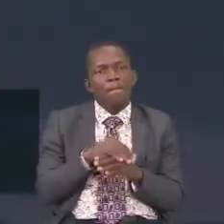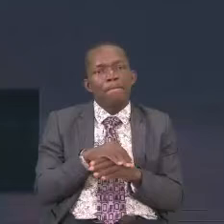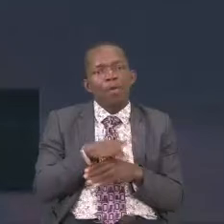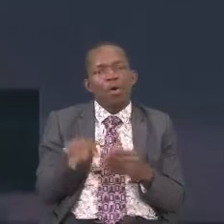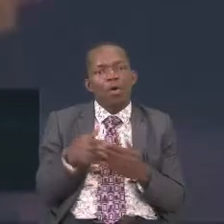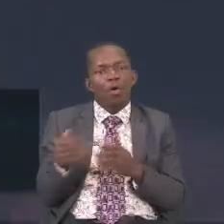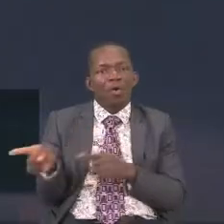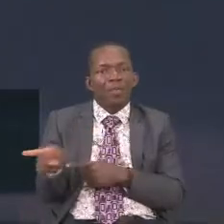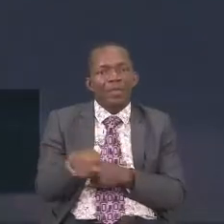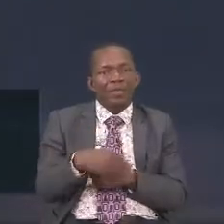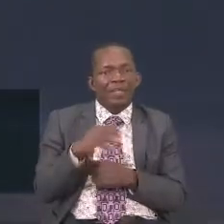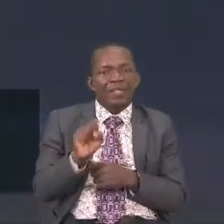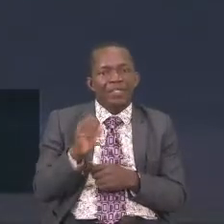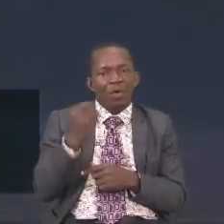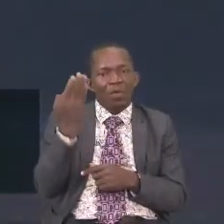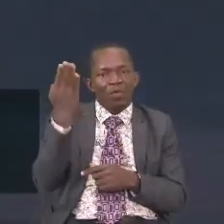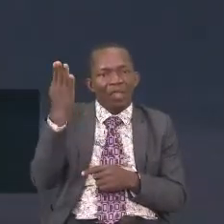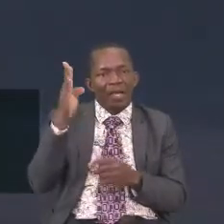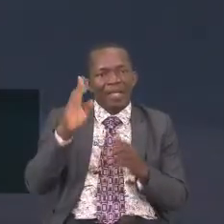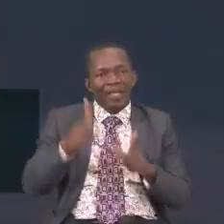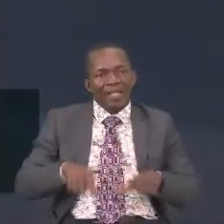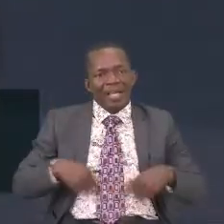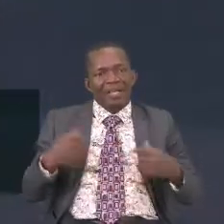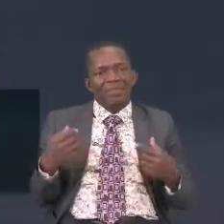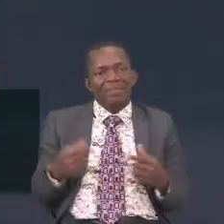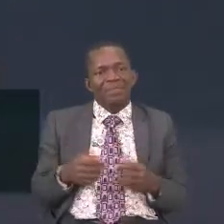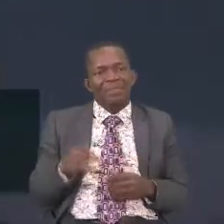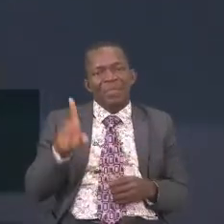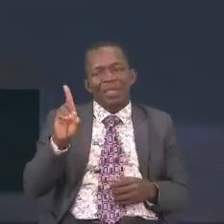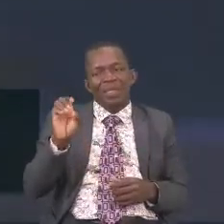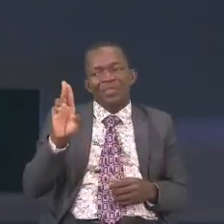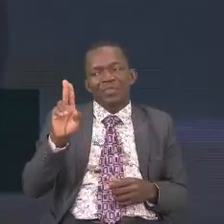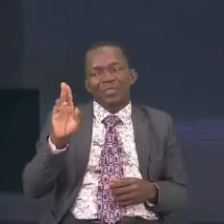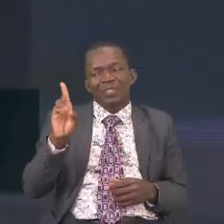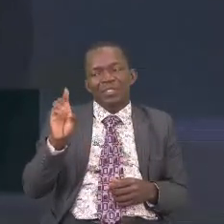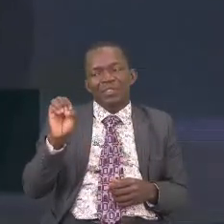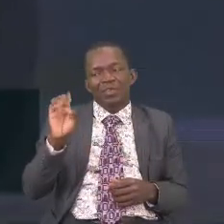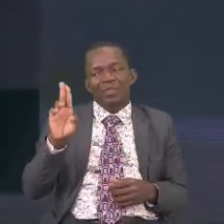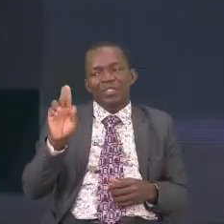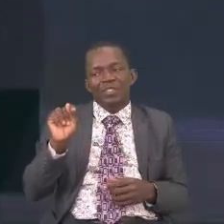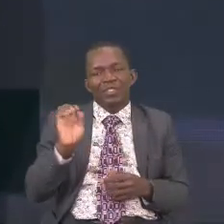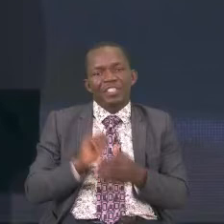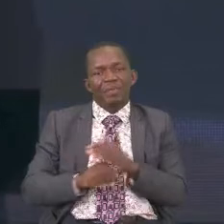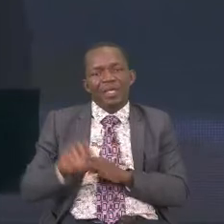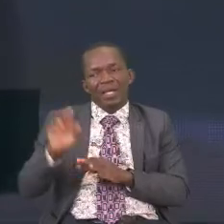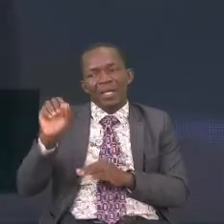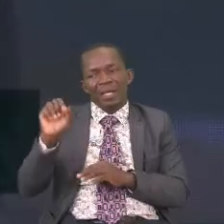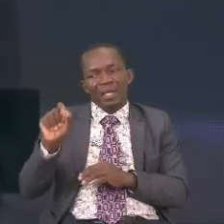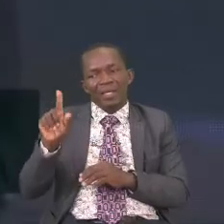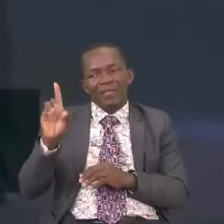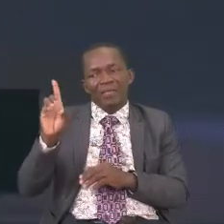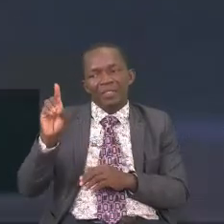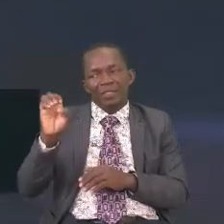all the days of thy life. Deuteronomy chapter 11, I'm reading from verse 25.